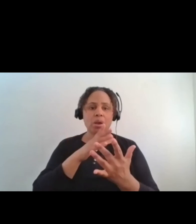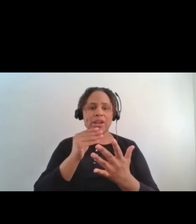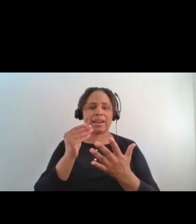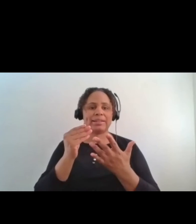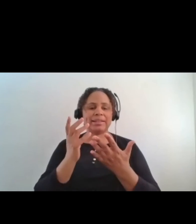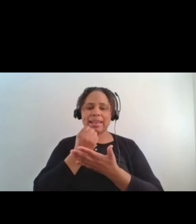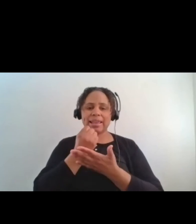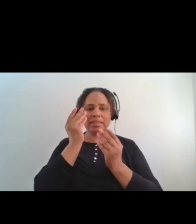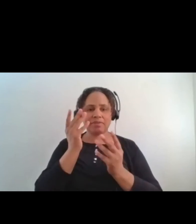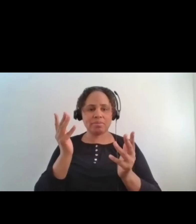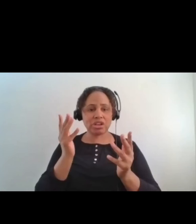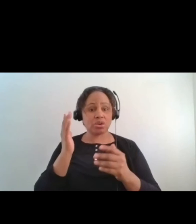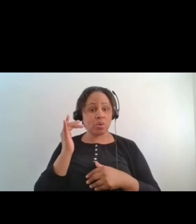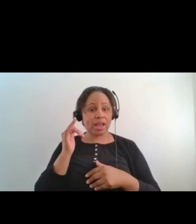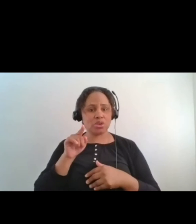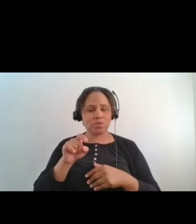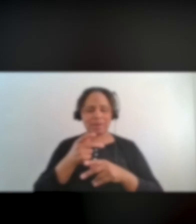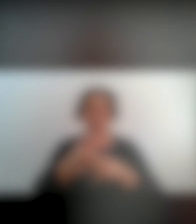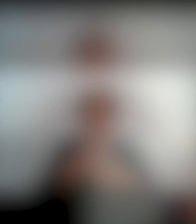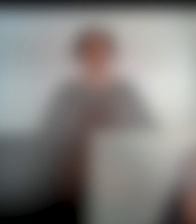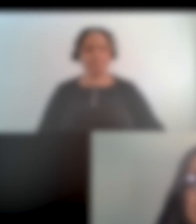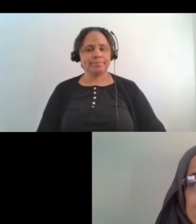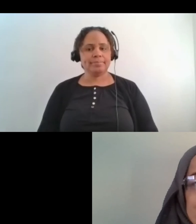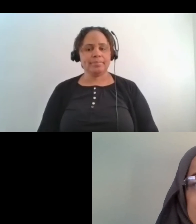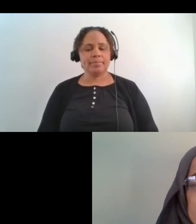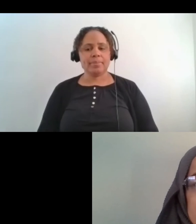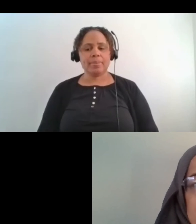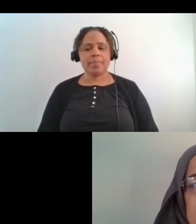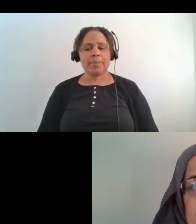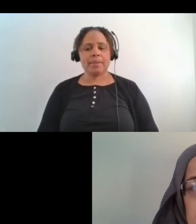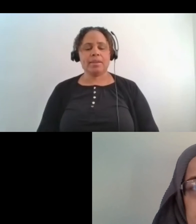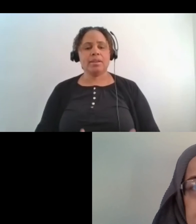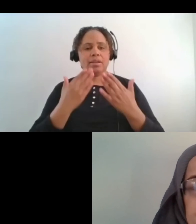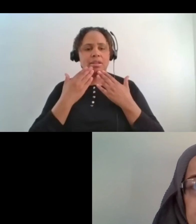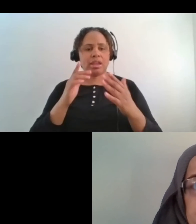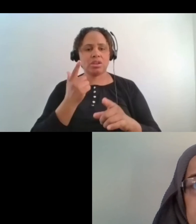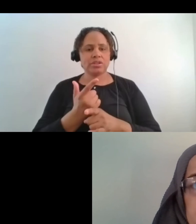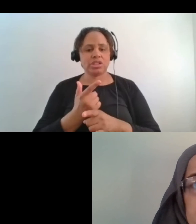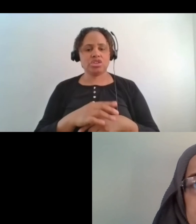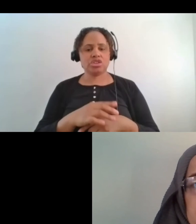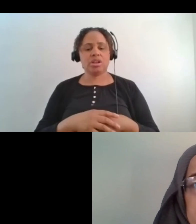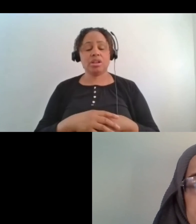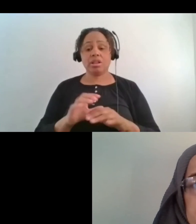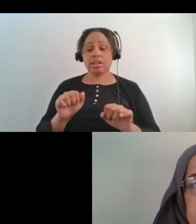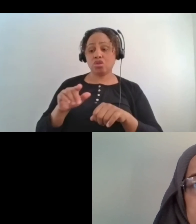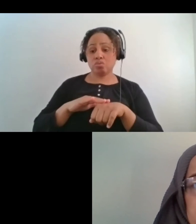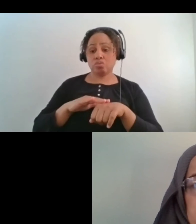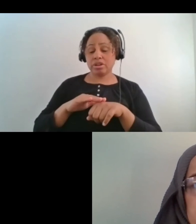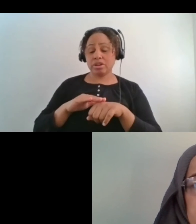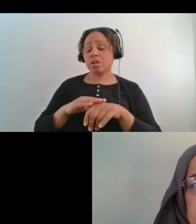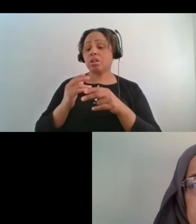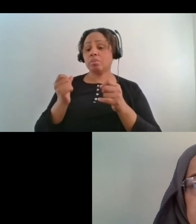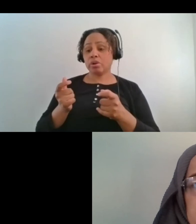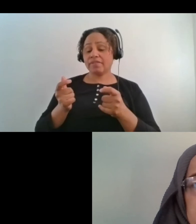can be taken care of. Thank you for everyone. Thank you, Sister Khaula. Sister Khaula, can you just briefly go over also, just for a